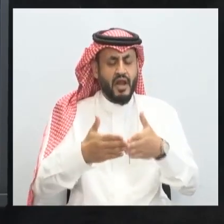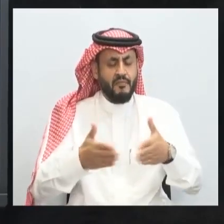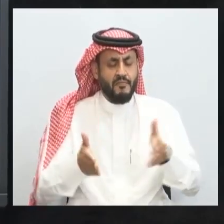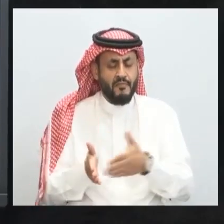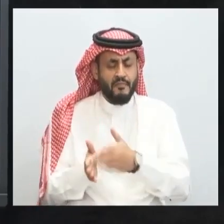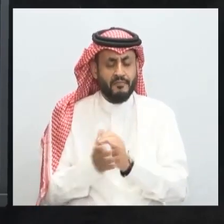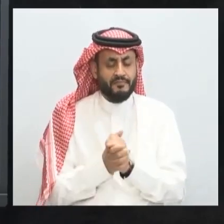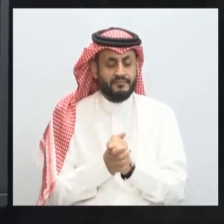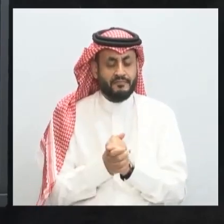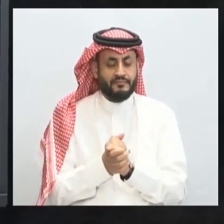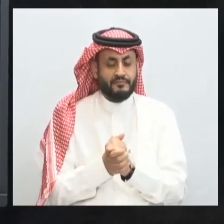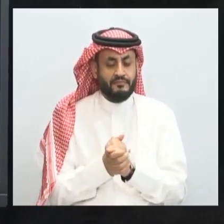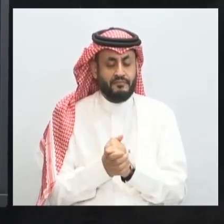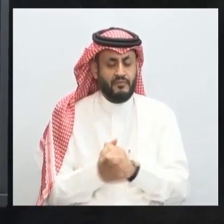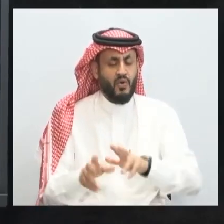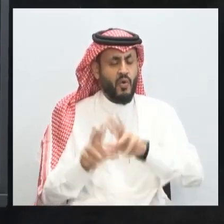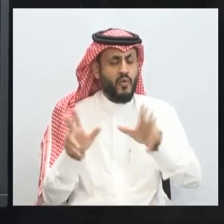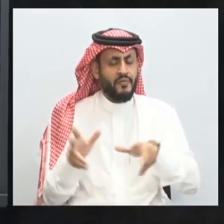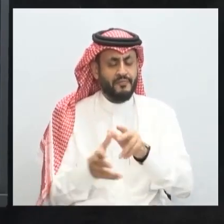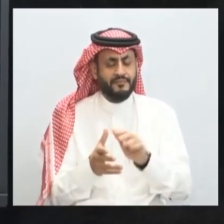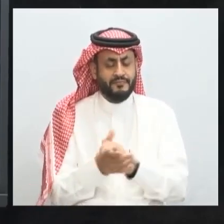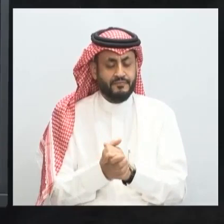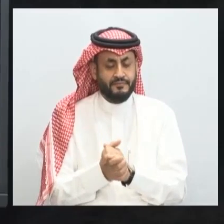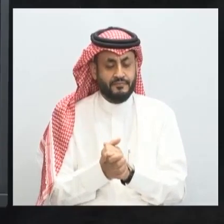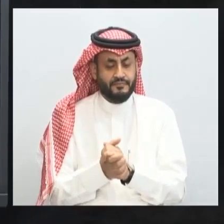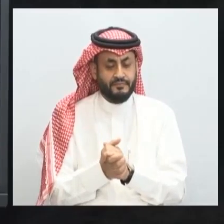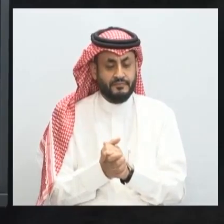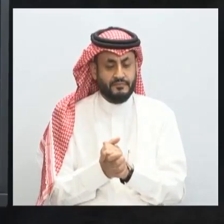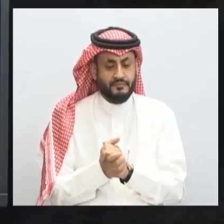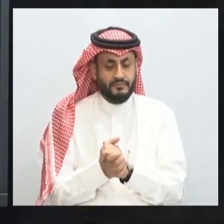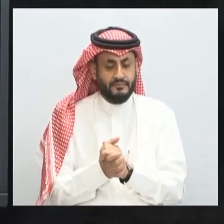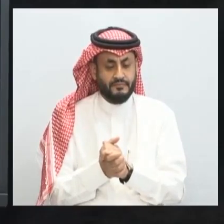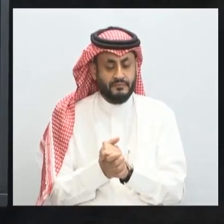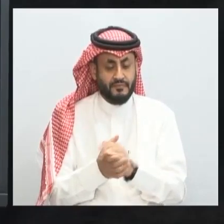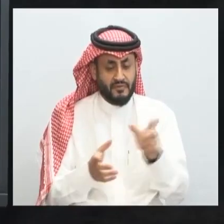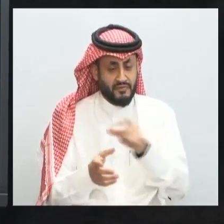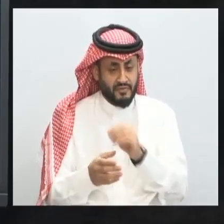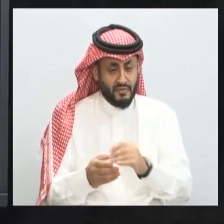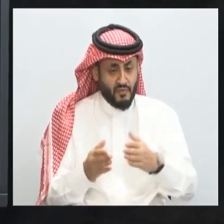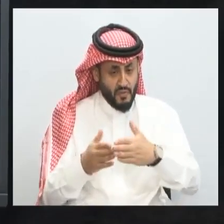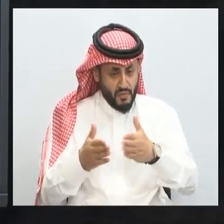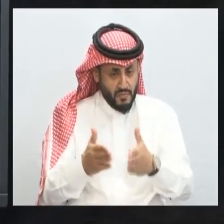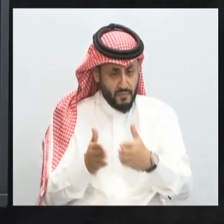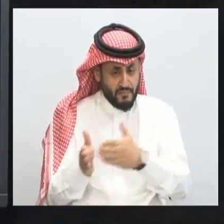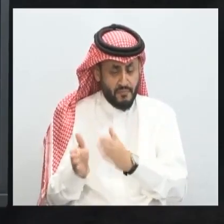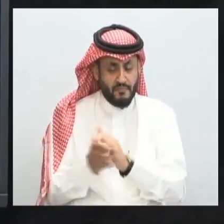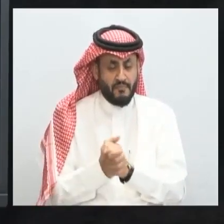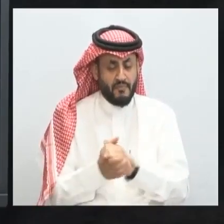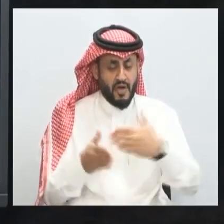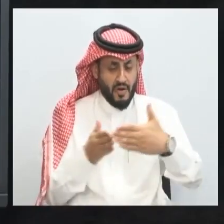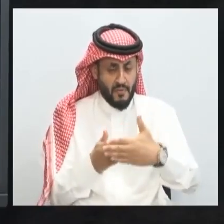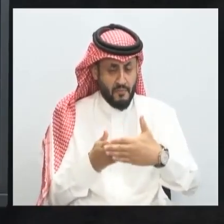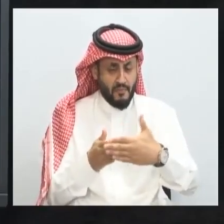also, we can say that anything that you can just put as a limitation for your personal